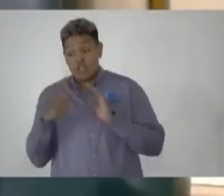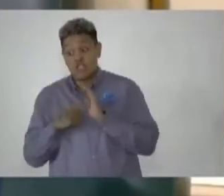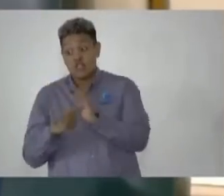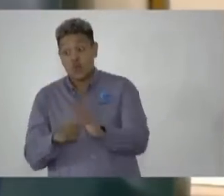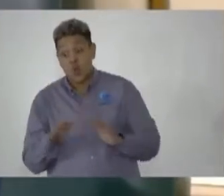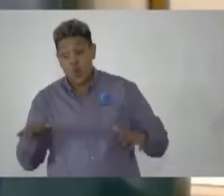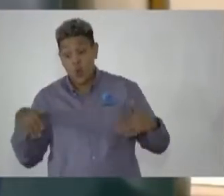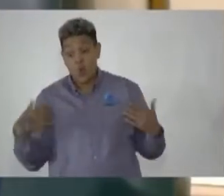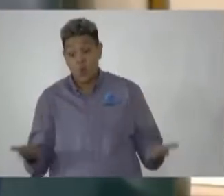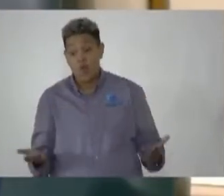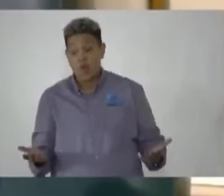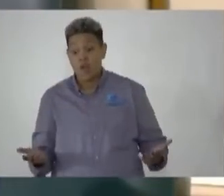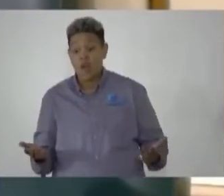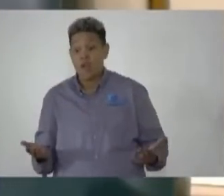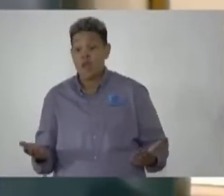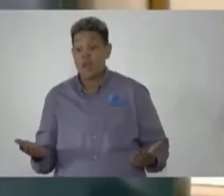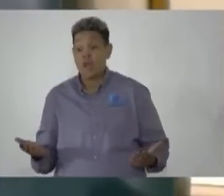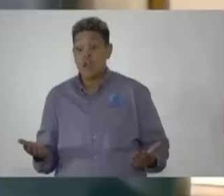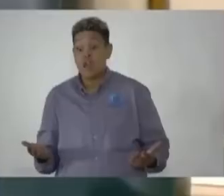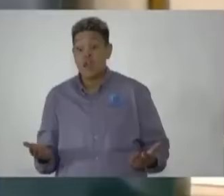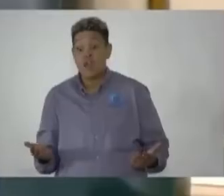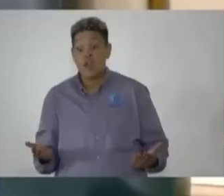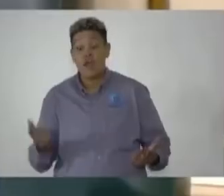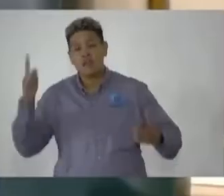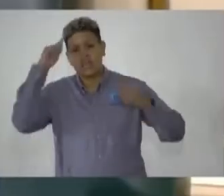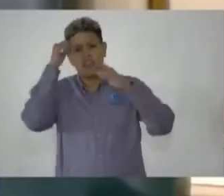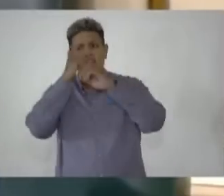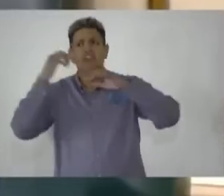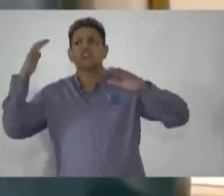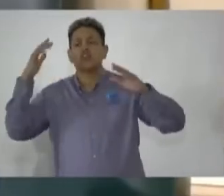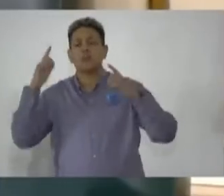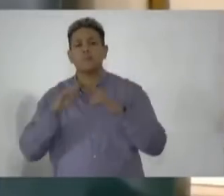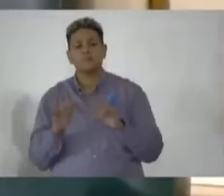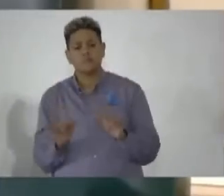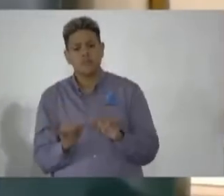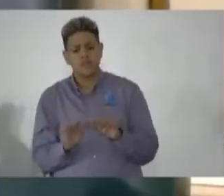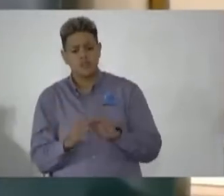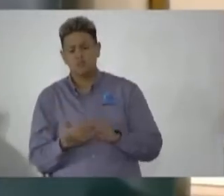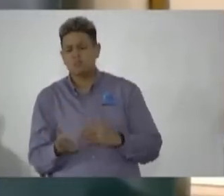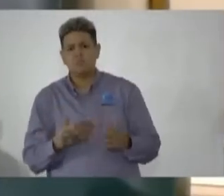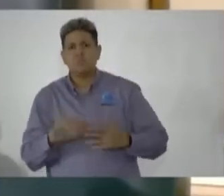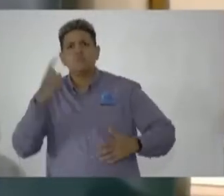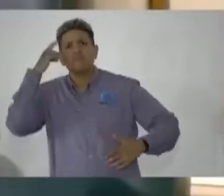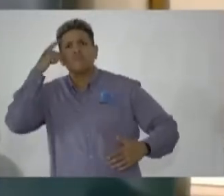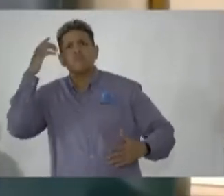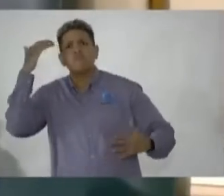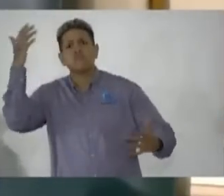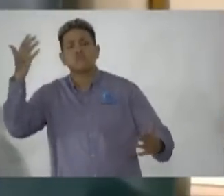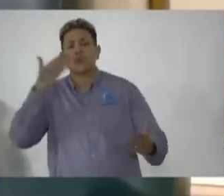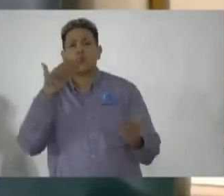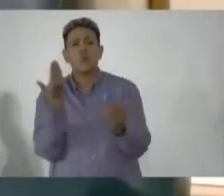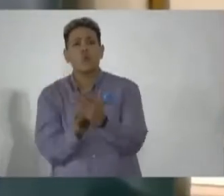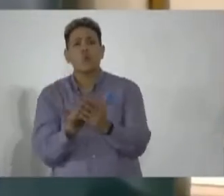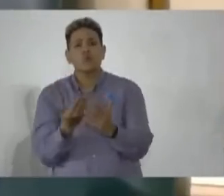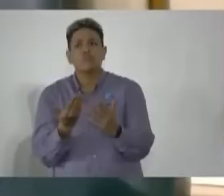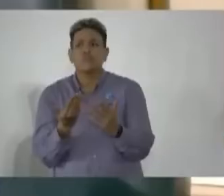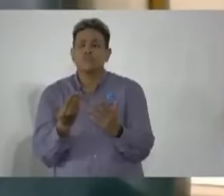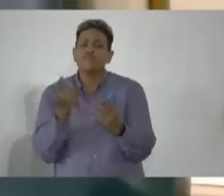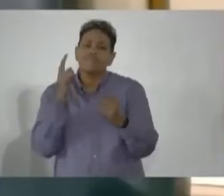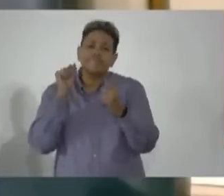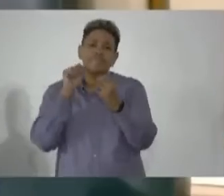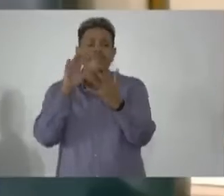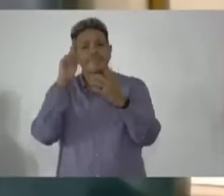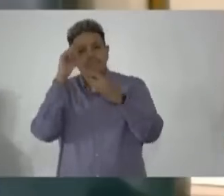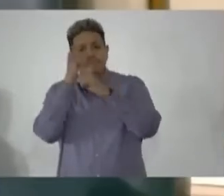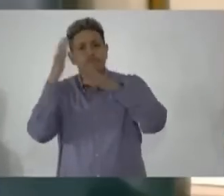the outsized and visionary approach to democracy that we have always had. And it was in